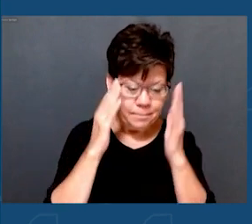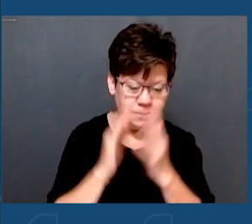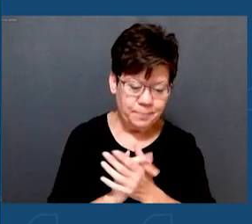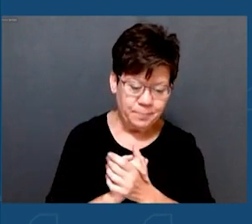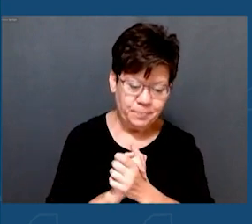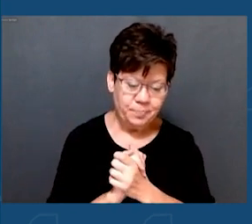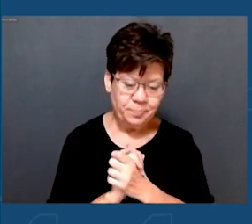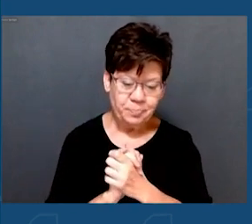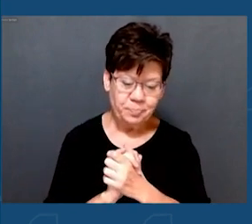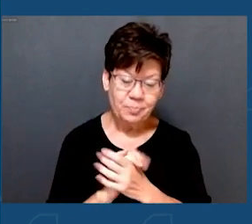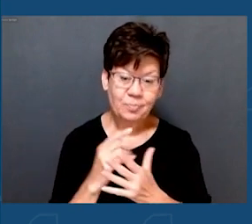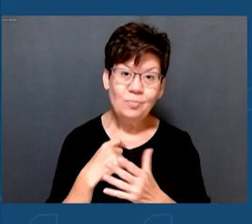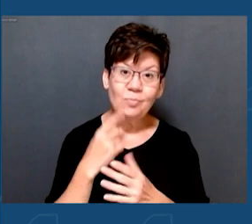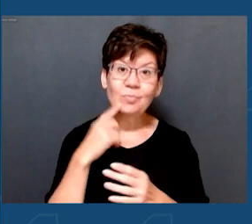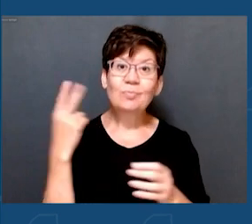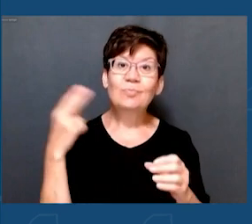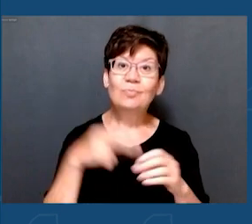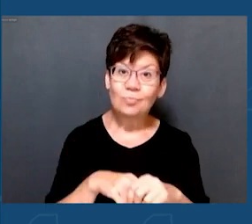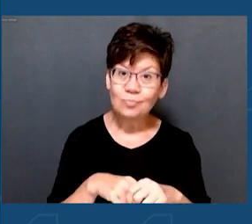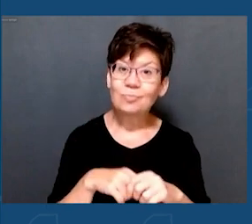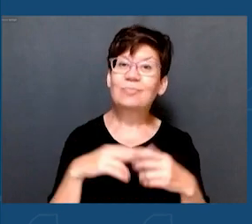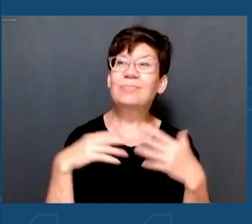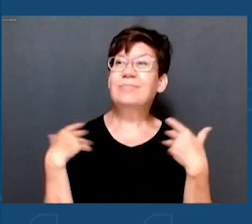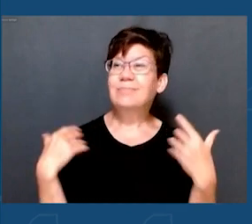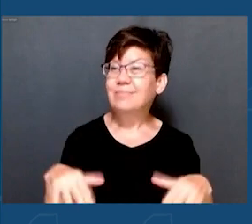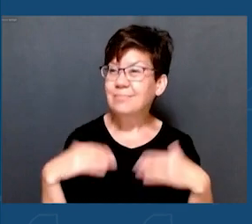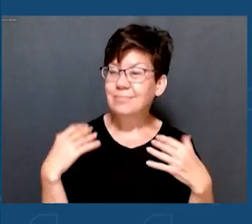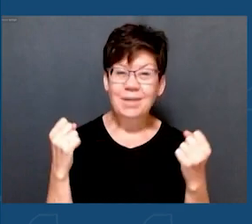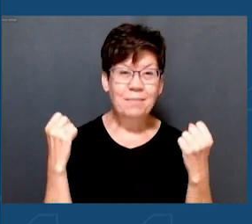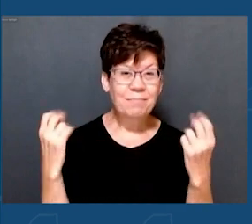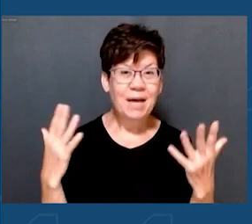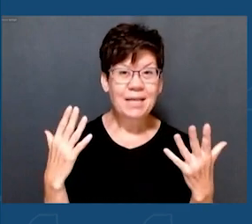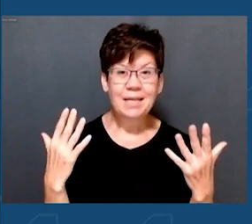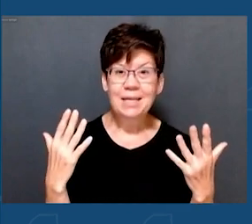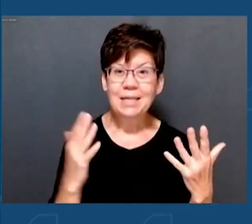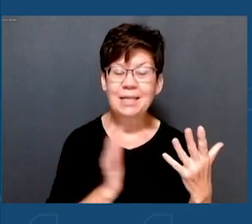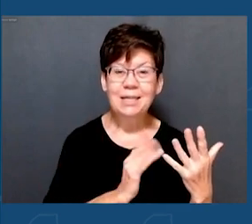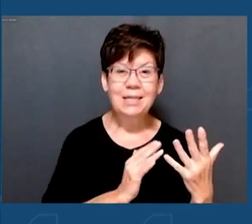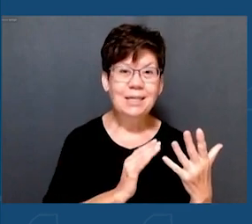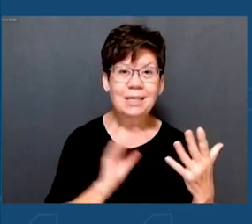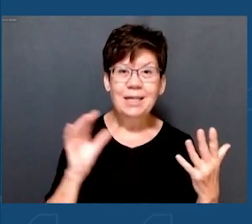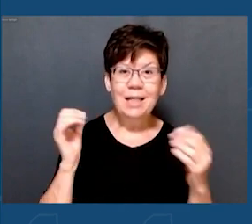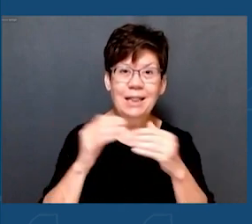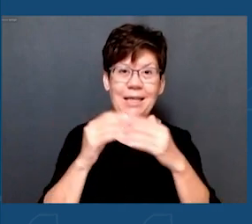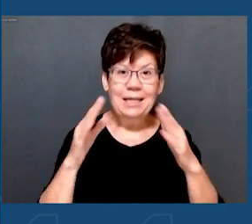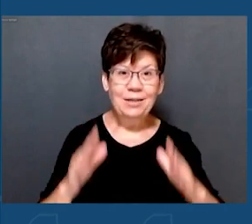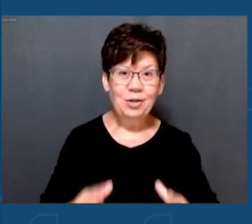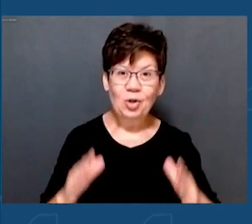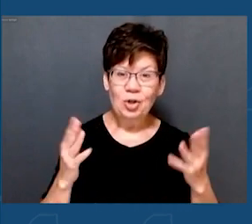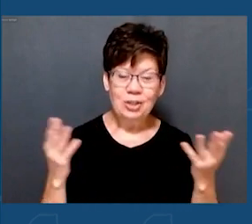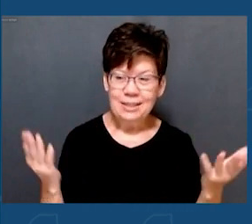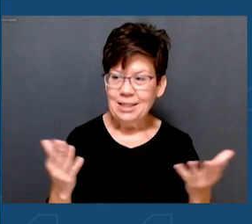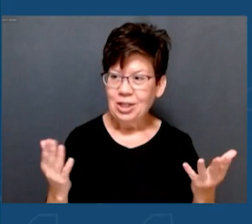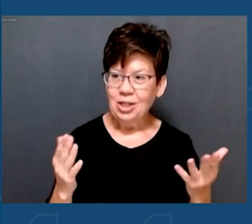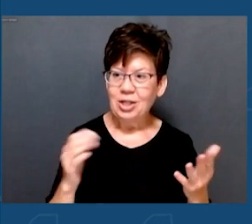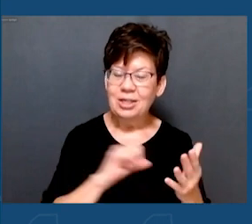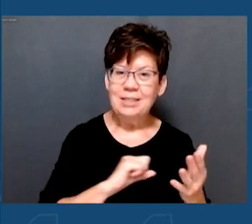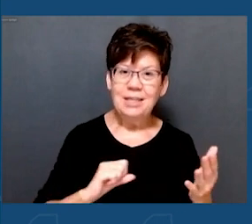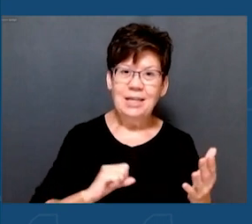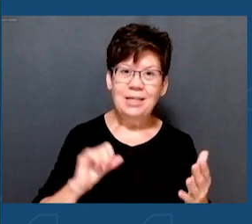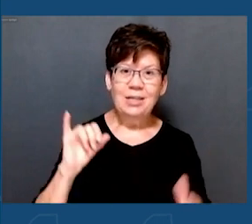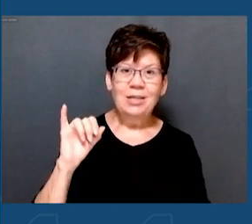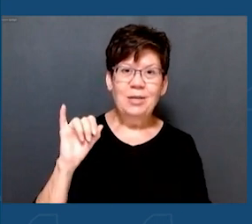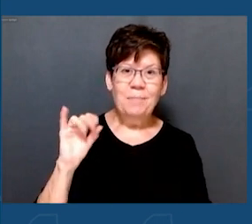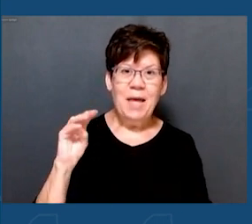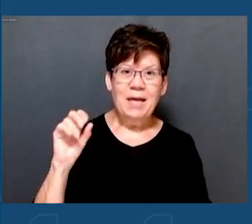I am joined by incredible leaders you have sent to Albany on your behalf. We have Senator John Mannion. I want to thank him